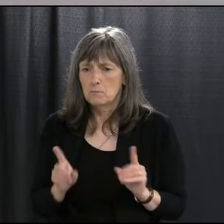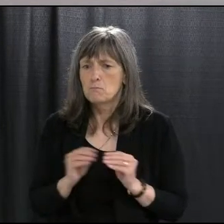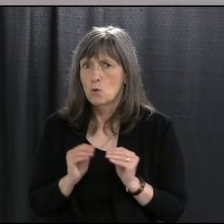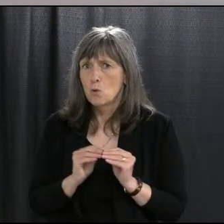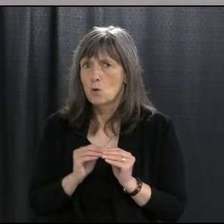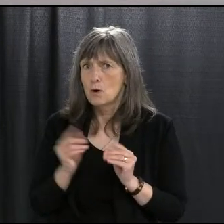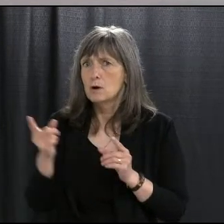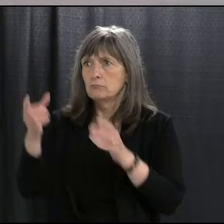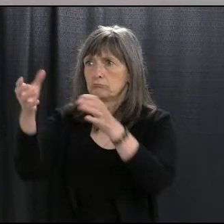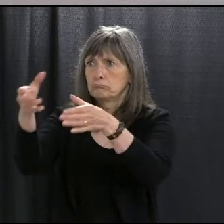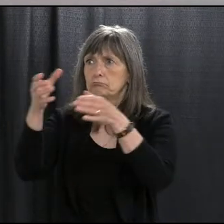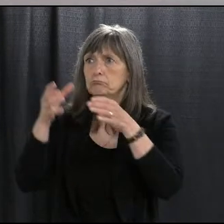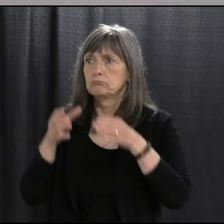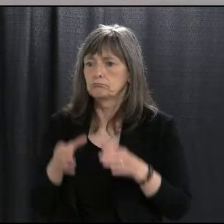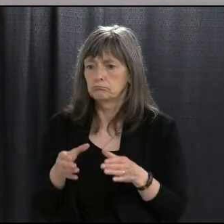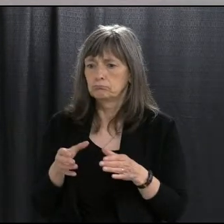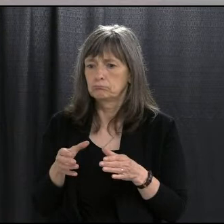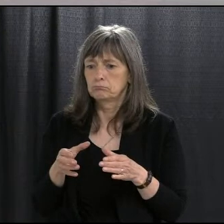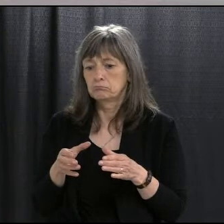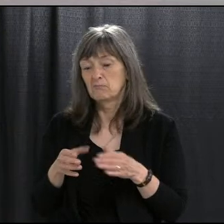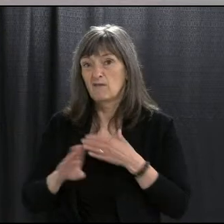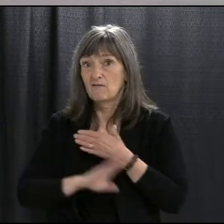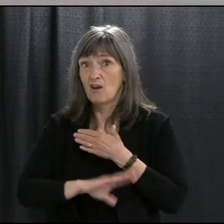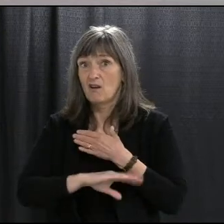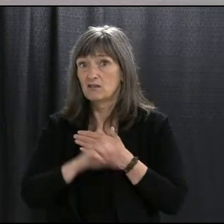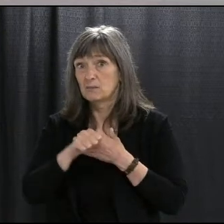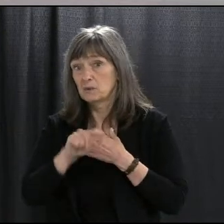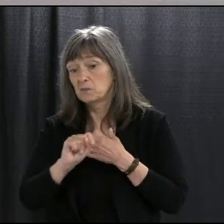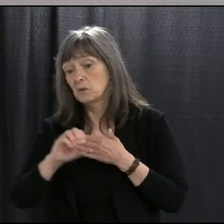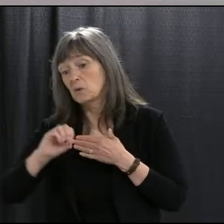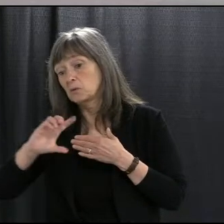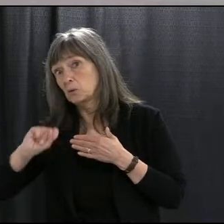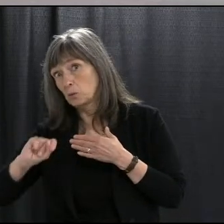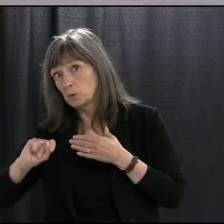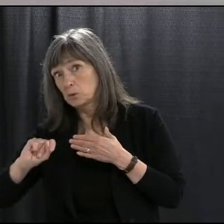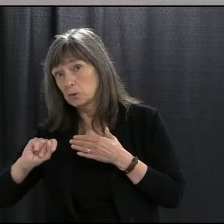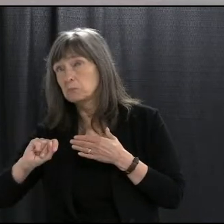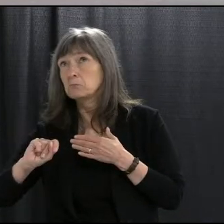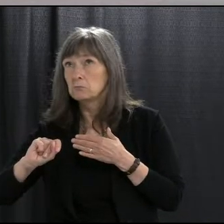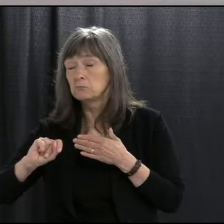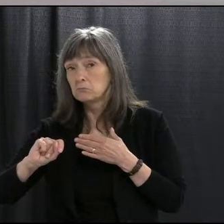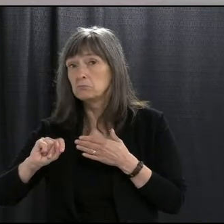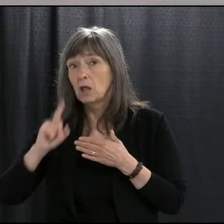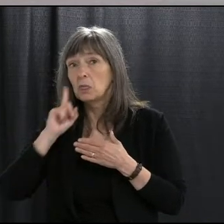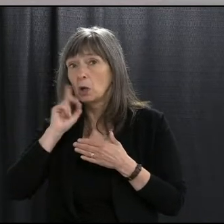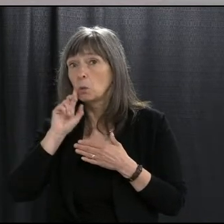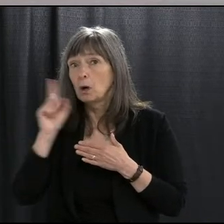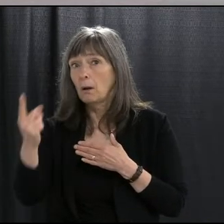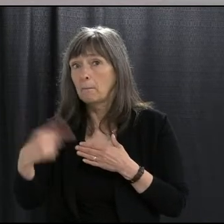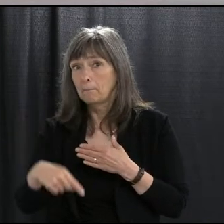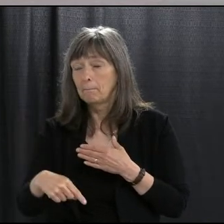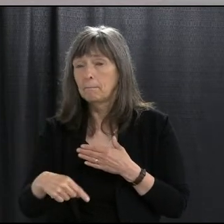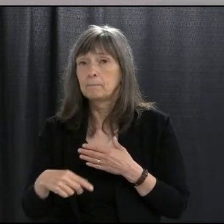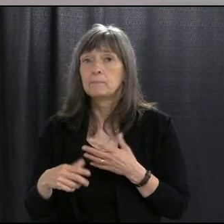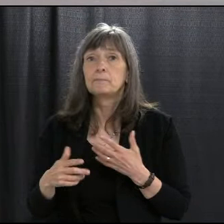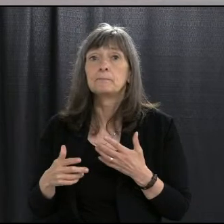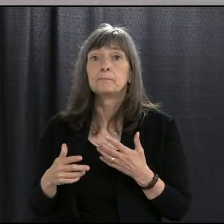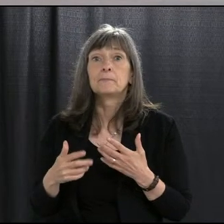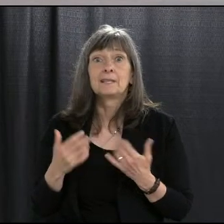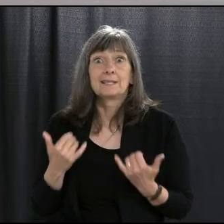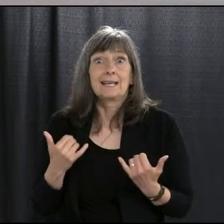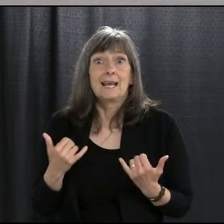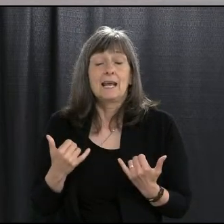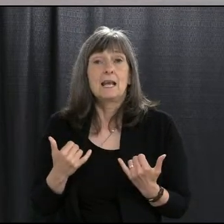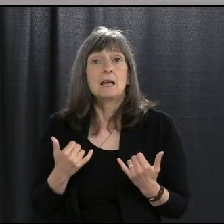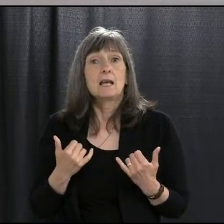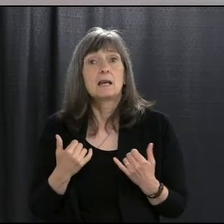cohort of those nurses should be arriving sometime in September or October, for example. We've announced today 4 new